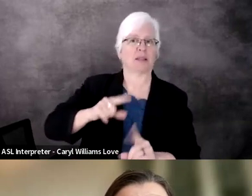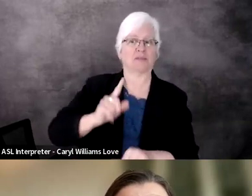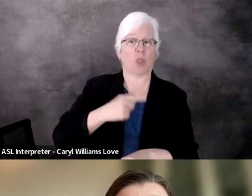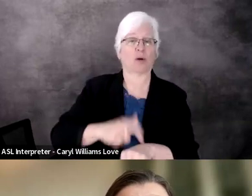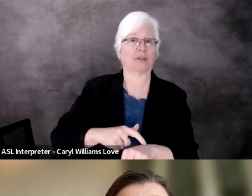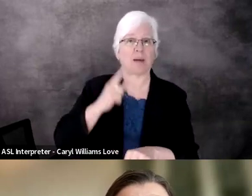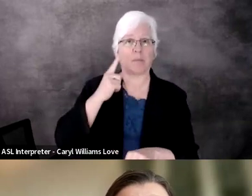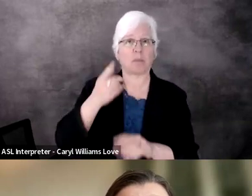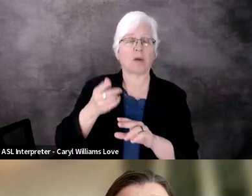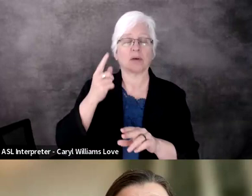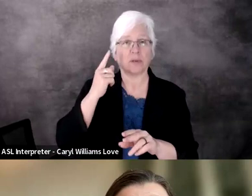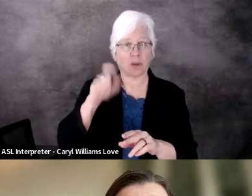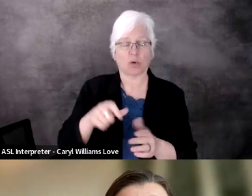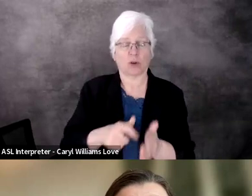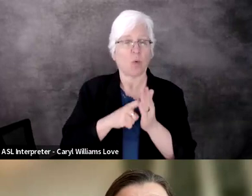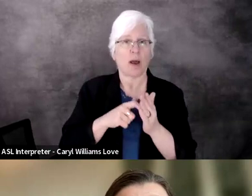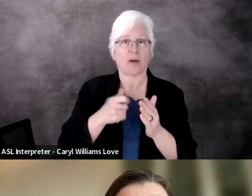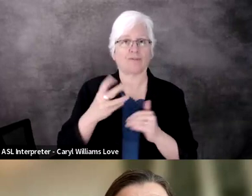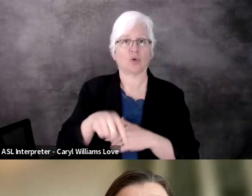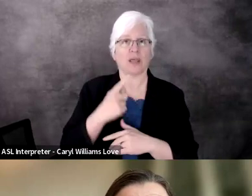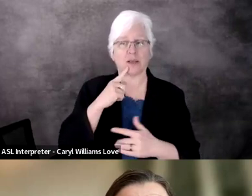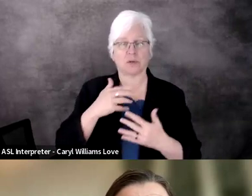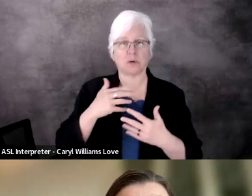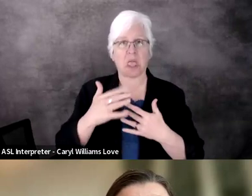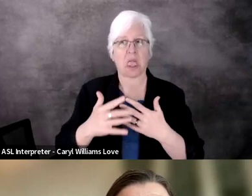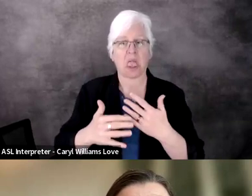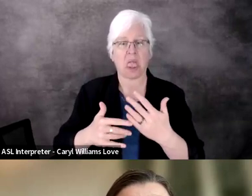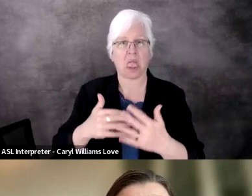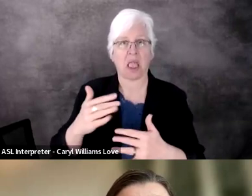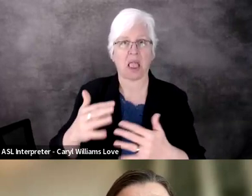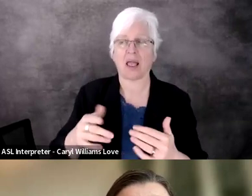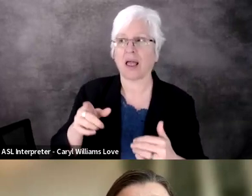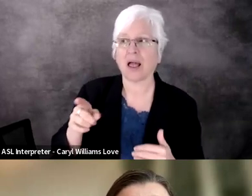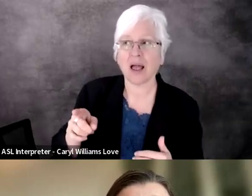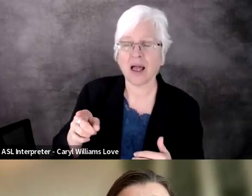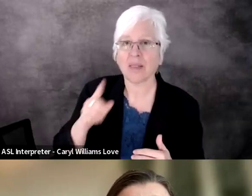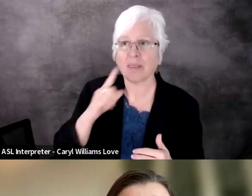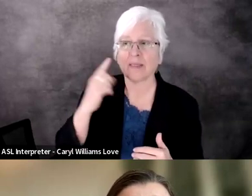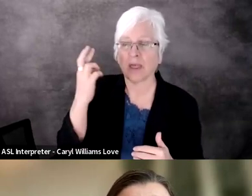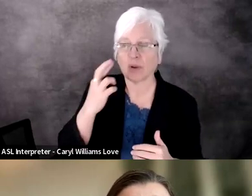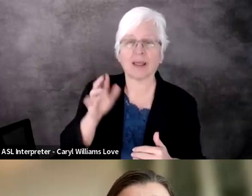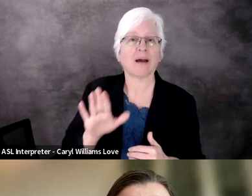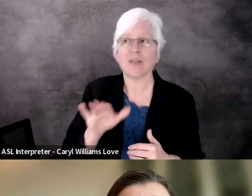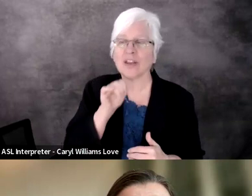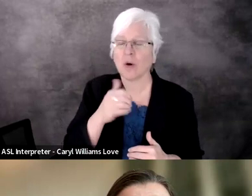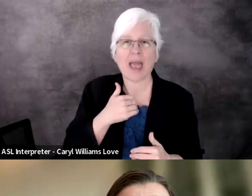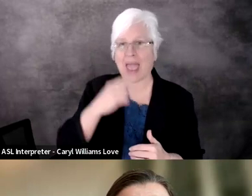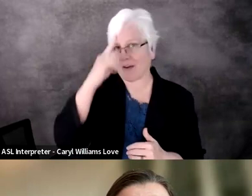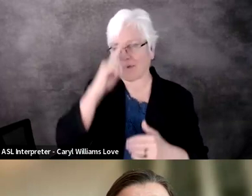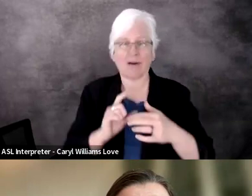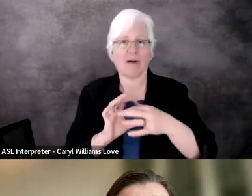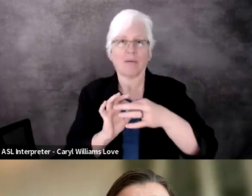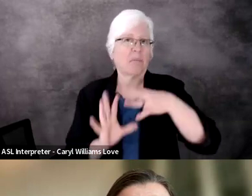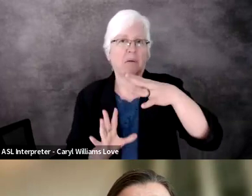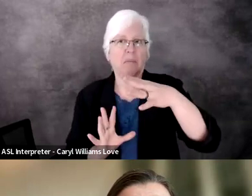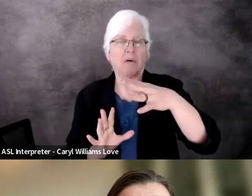really that they're not having a psychotic episode and they don't have an underlying mental health illness, but they do have a stimulant use disorder.